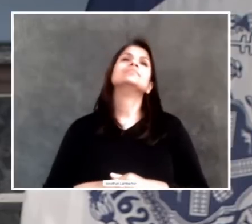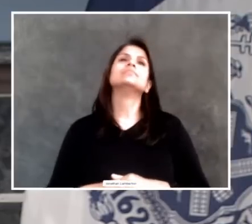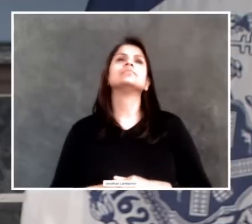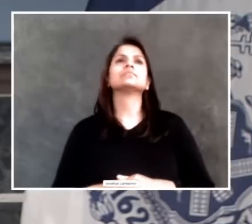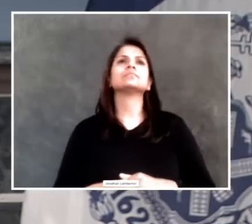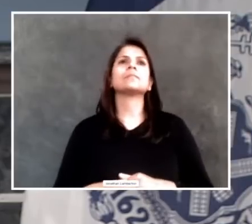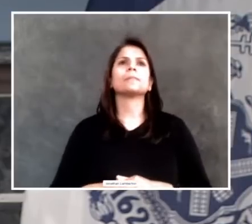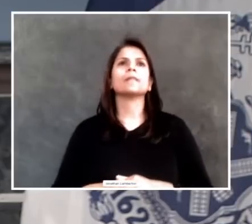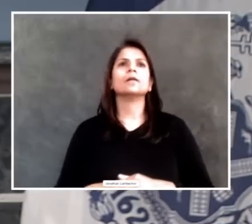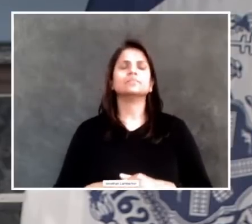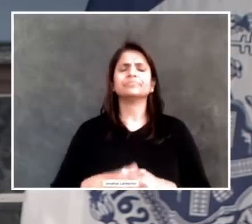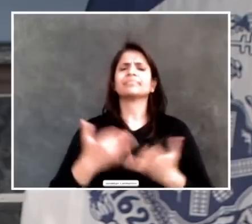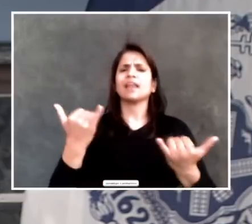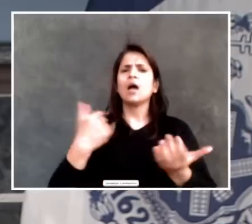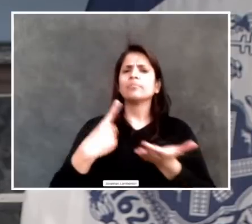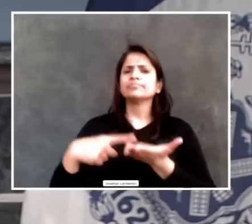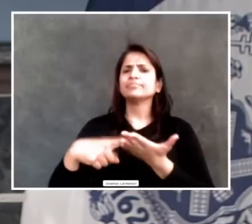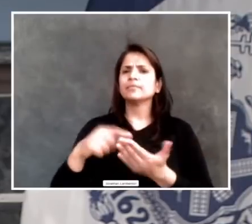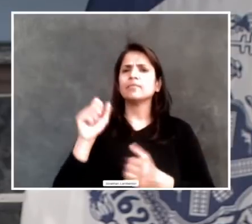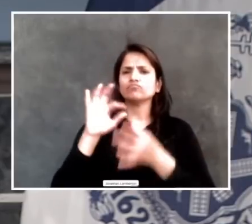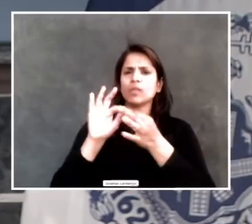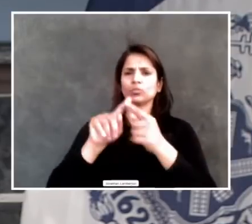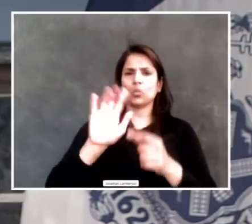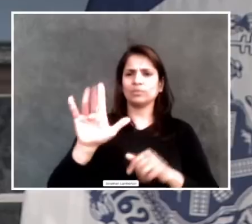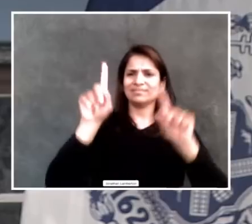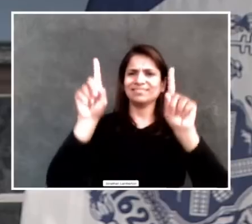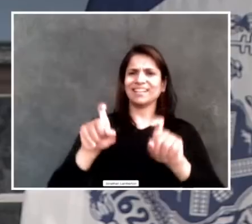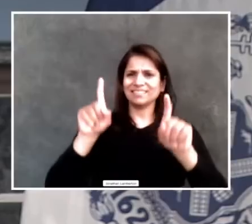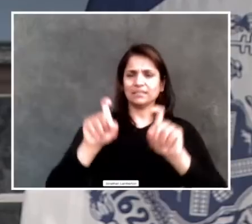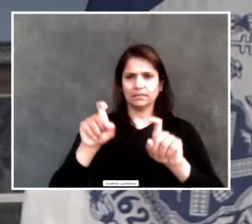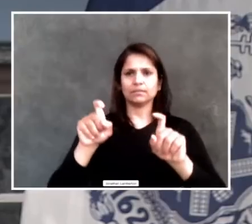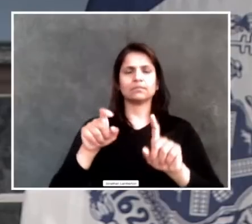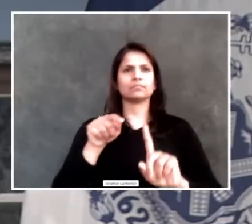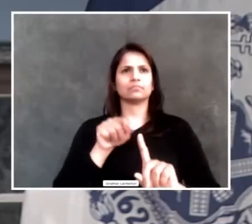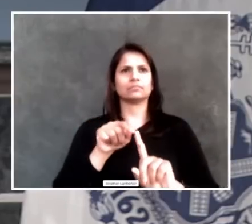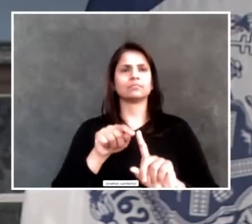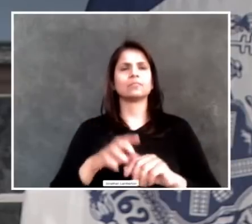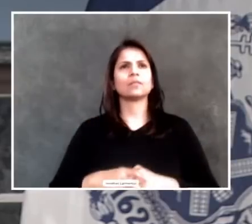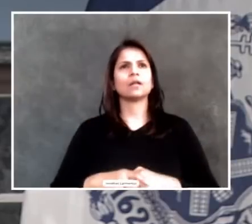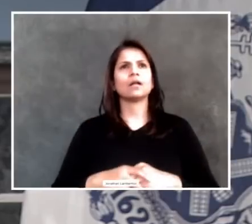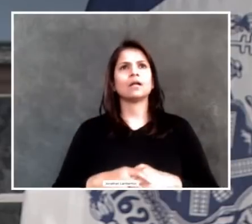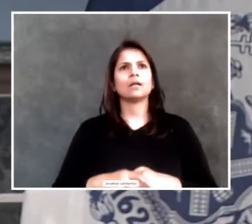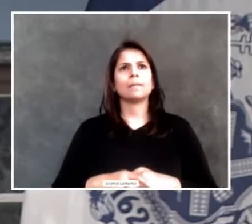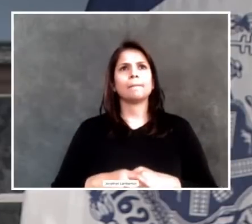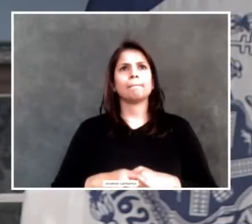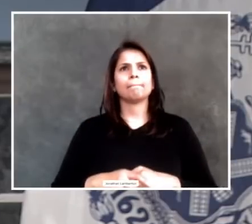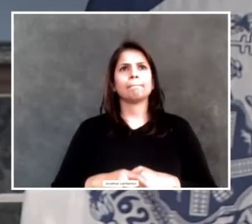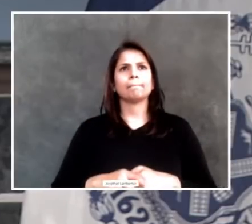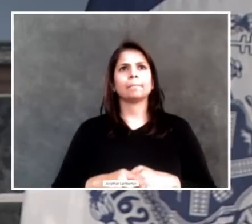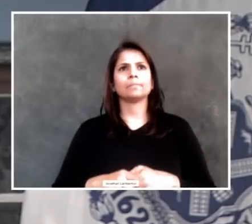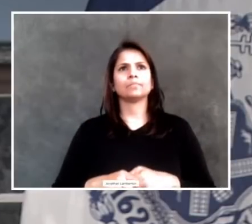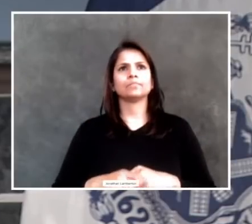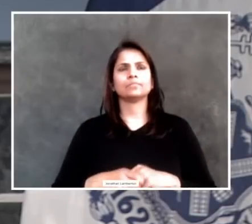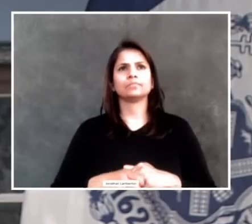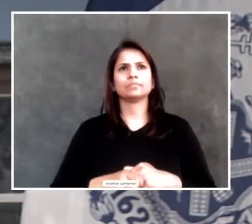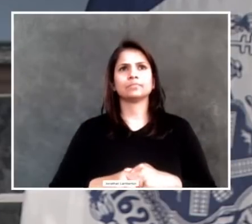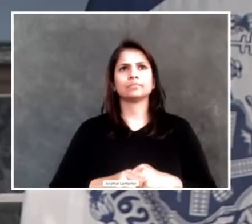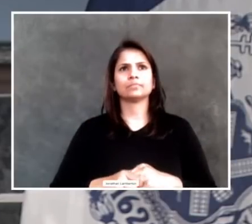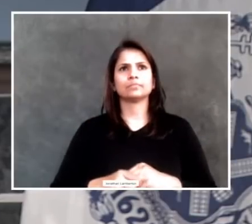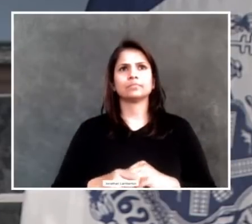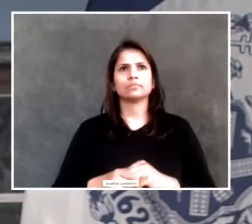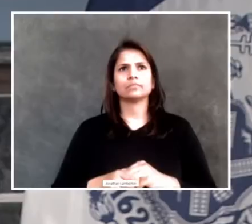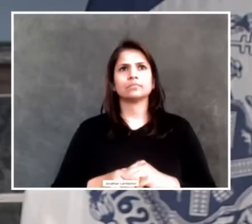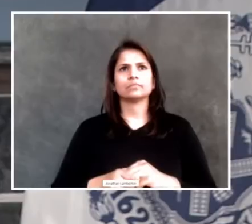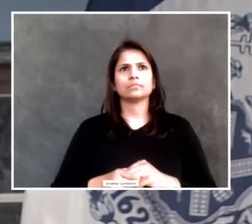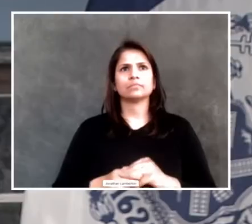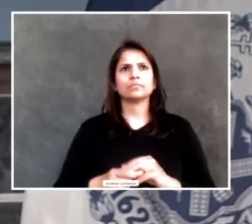I did appreciate the point raised by the elected officials from Staten Island that because this is a